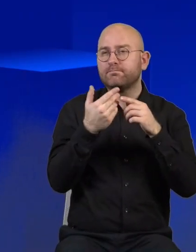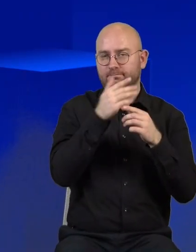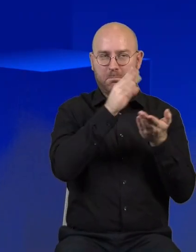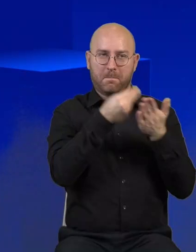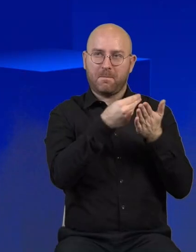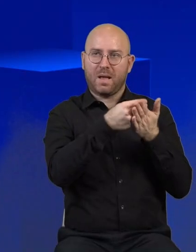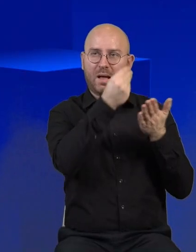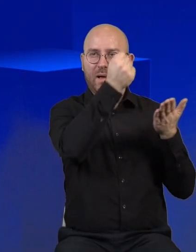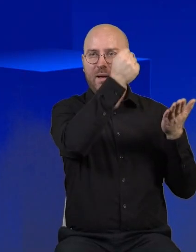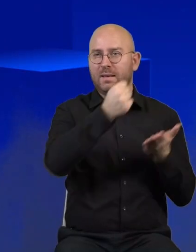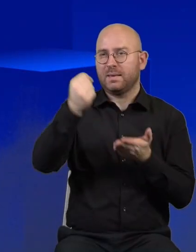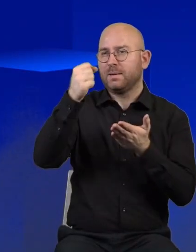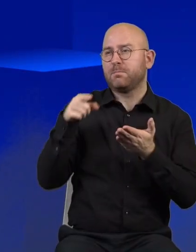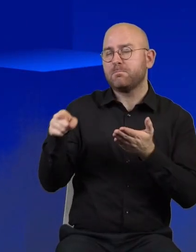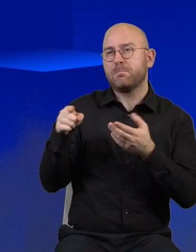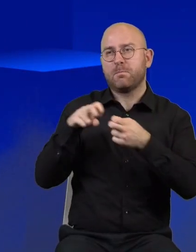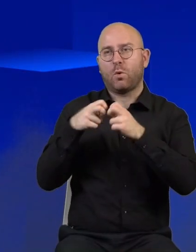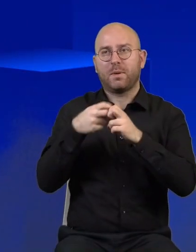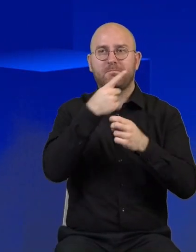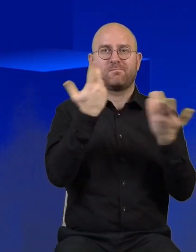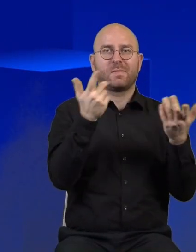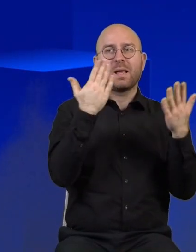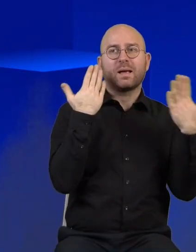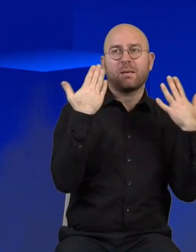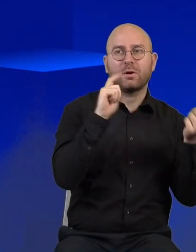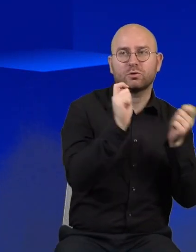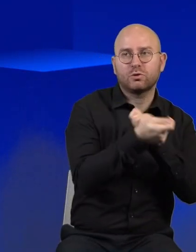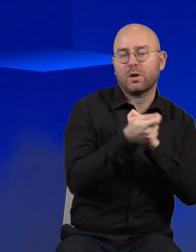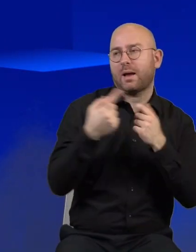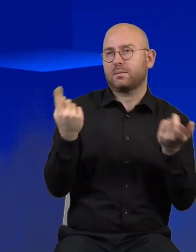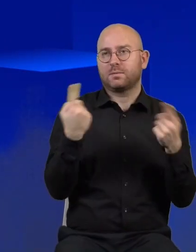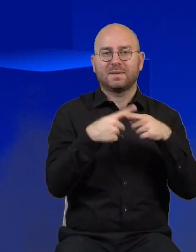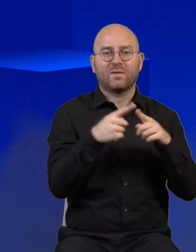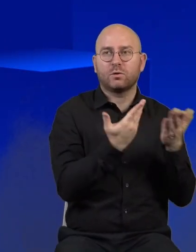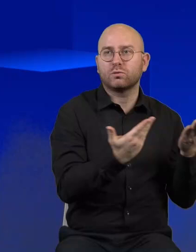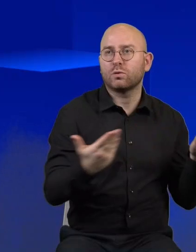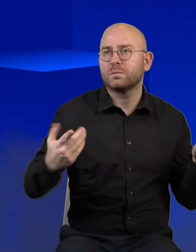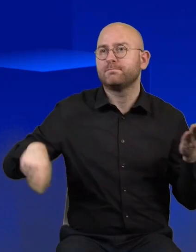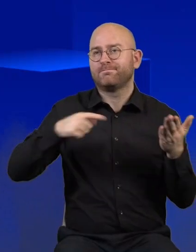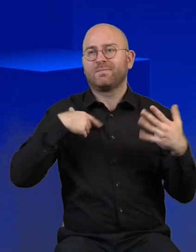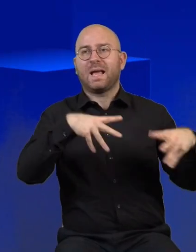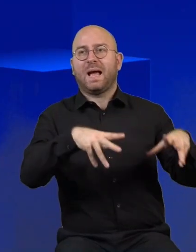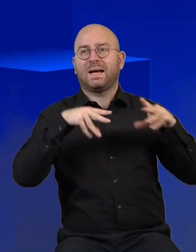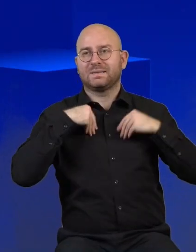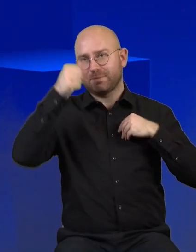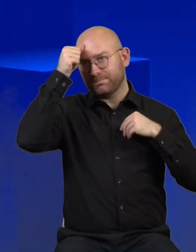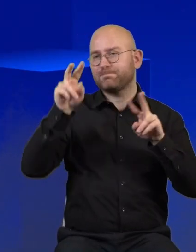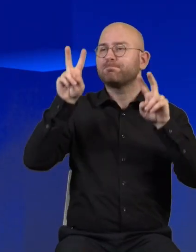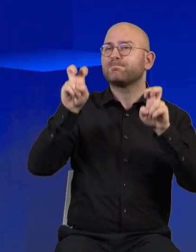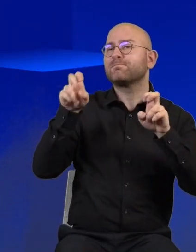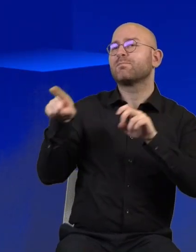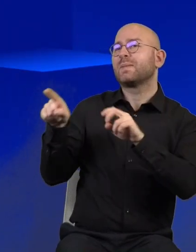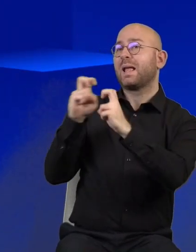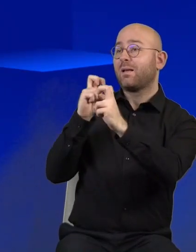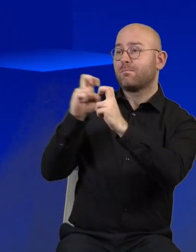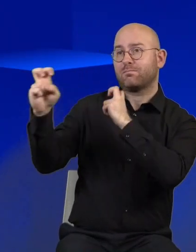transport poverty. So in addition to transport exclusion element, there is also this transport